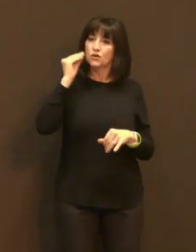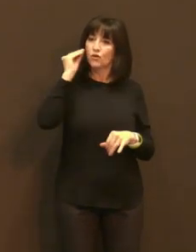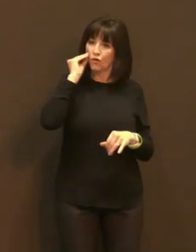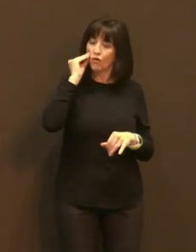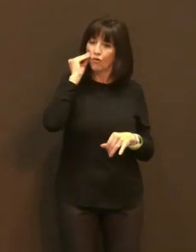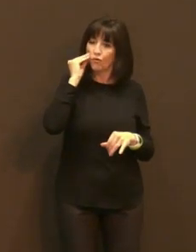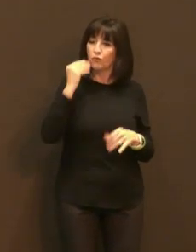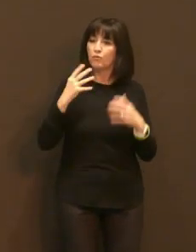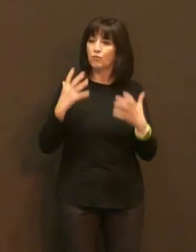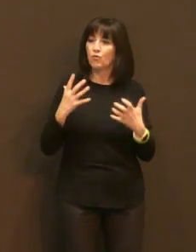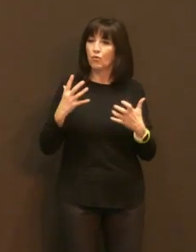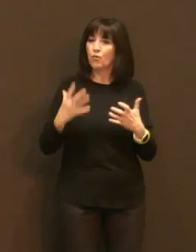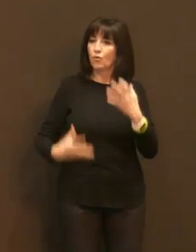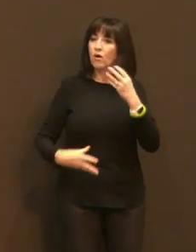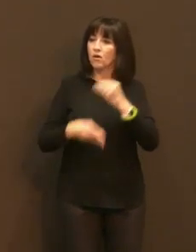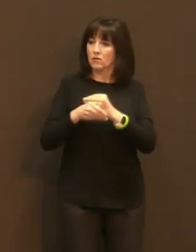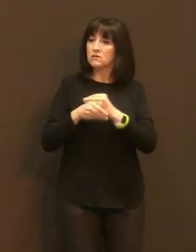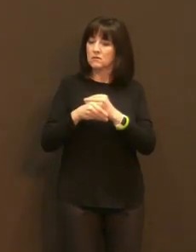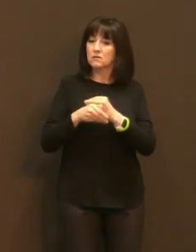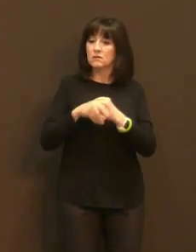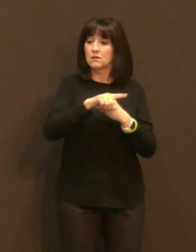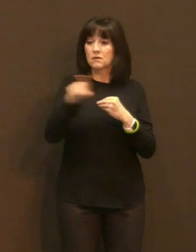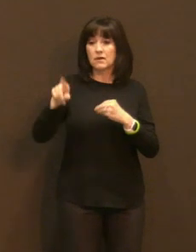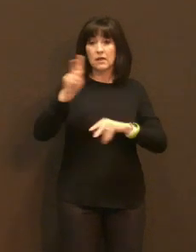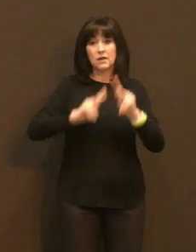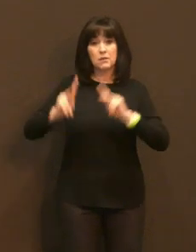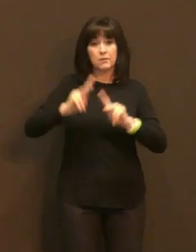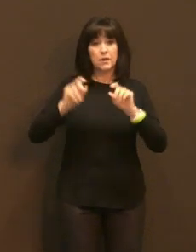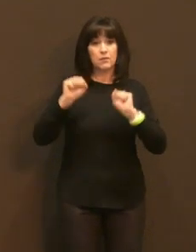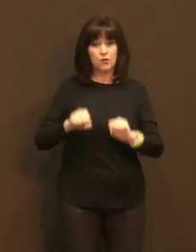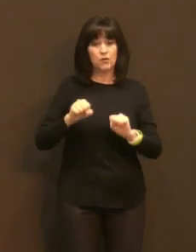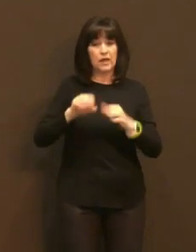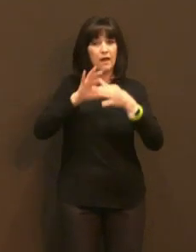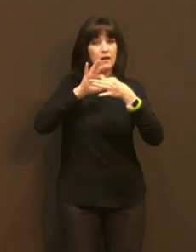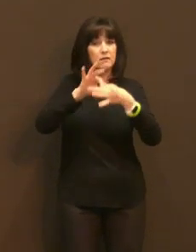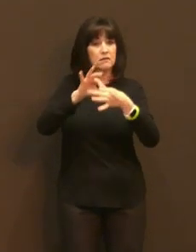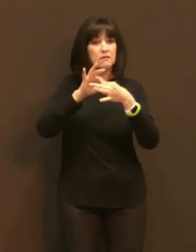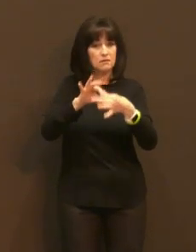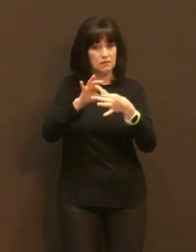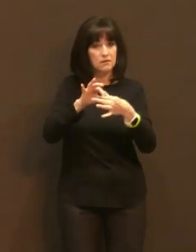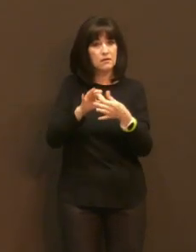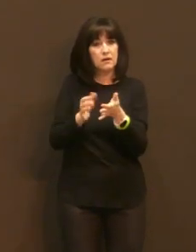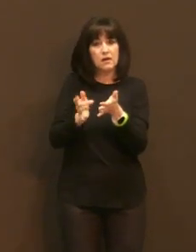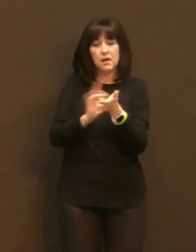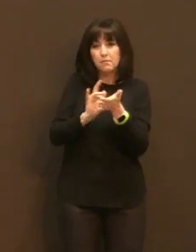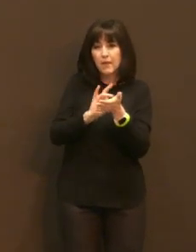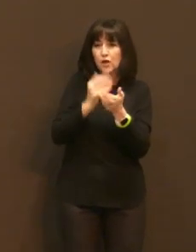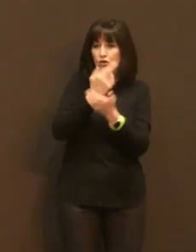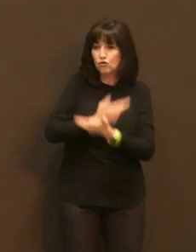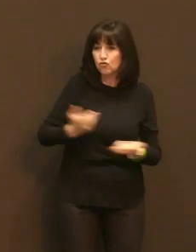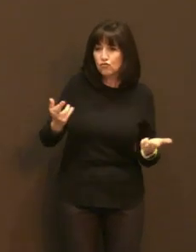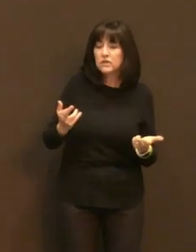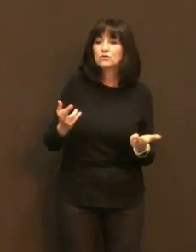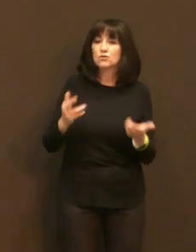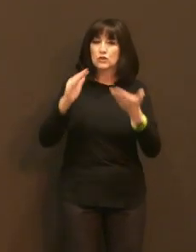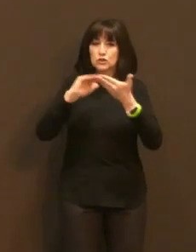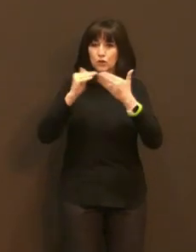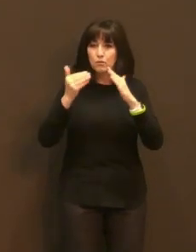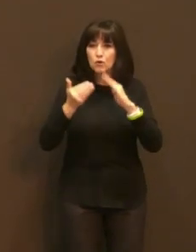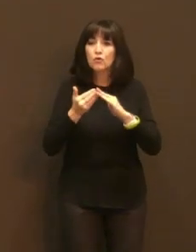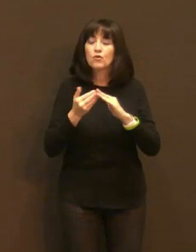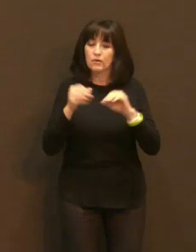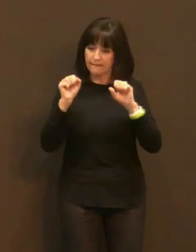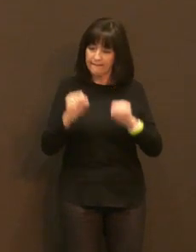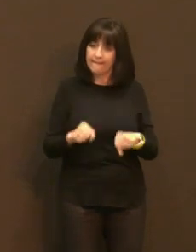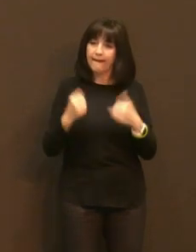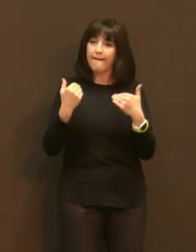Additionally, we're working hard to ensure that individuals can be connected to medical resources in the community so that they're getting care